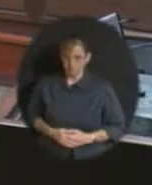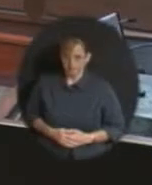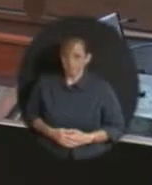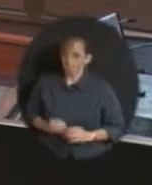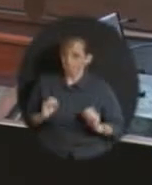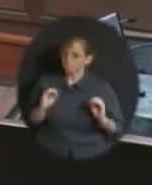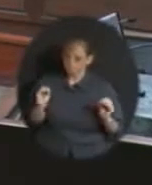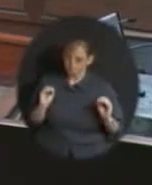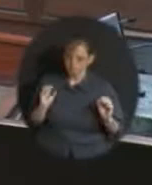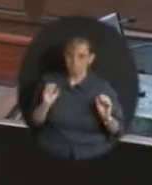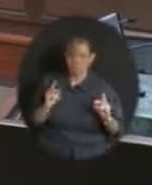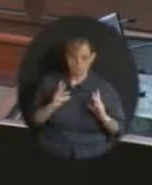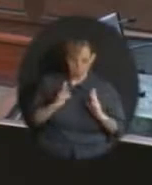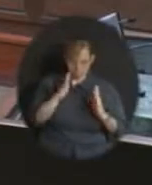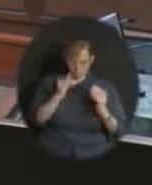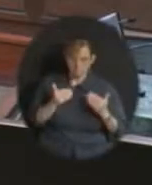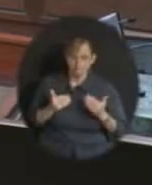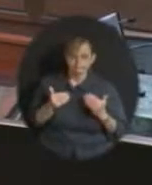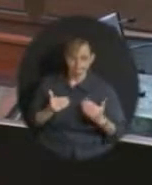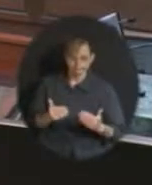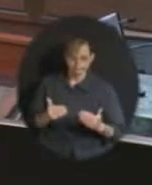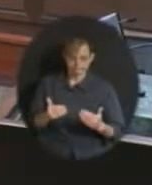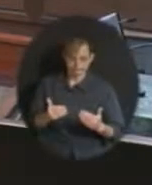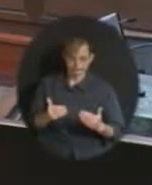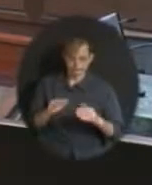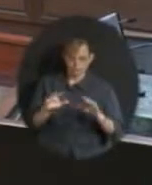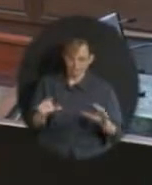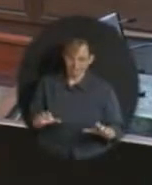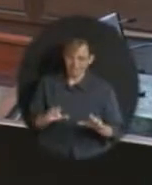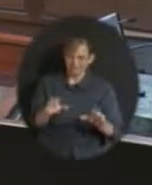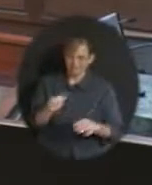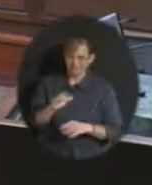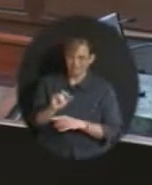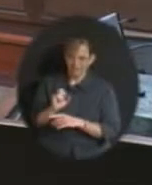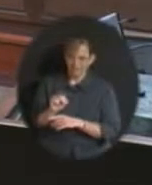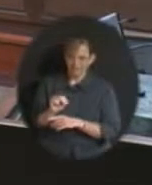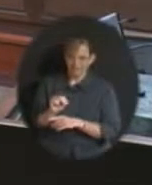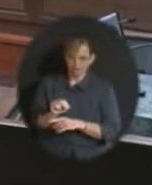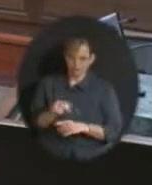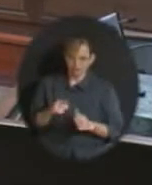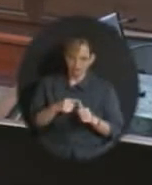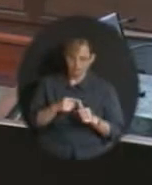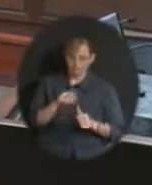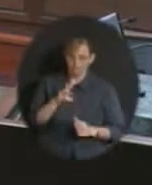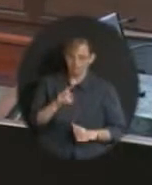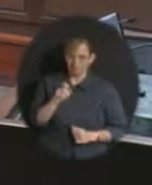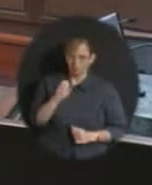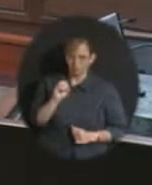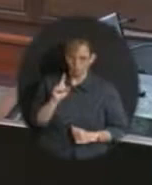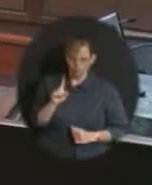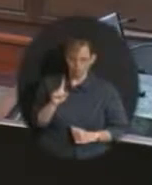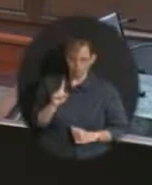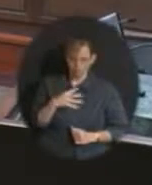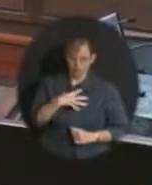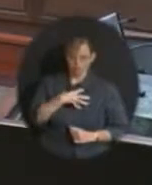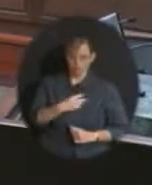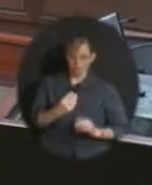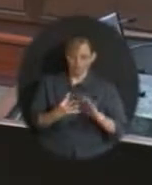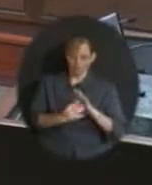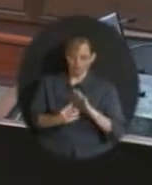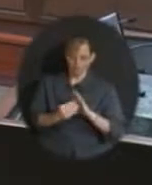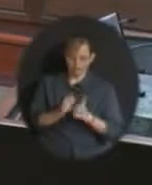Being none, we'll move into our action items. First action item is 6.01, white copy